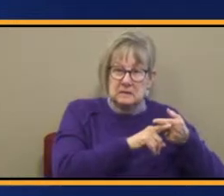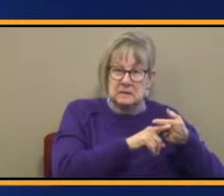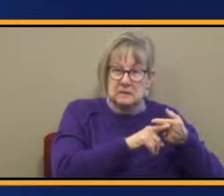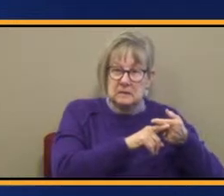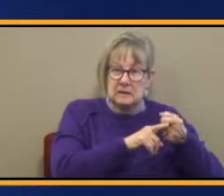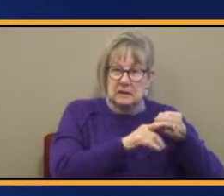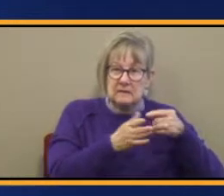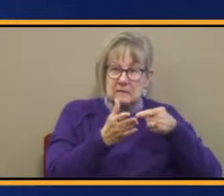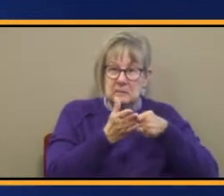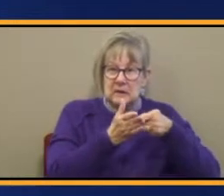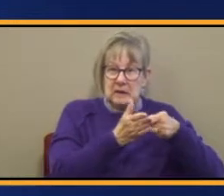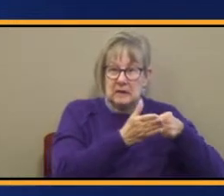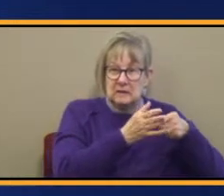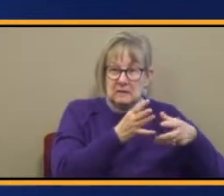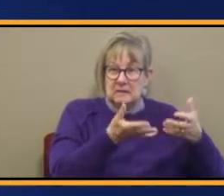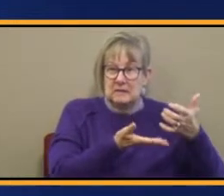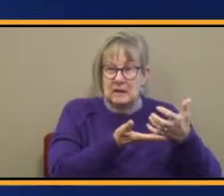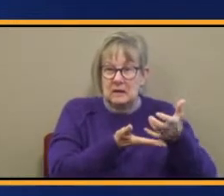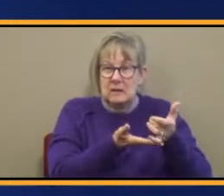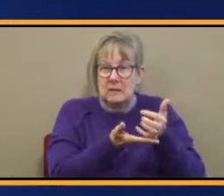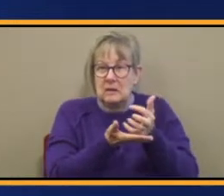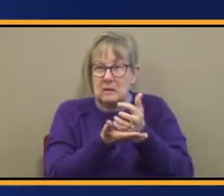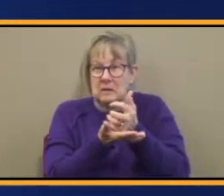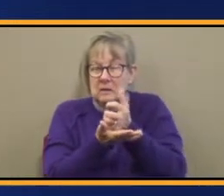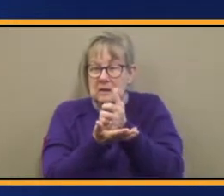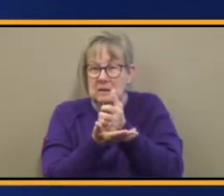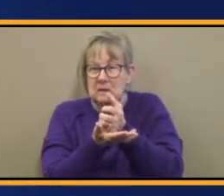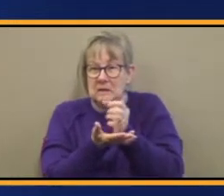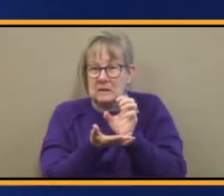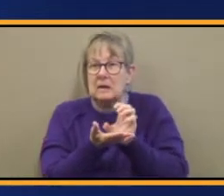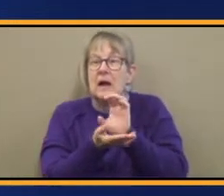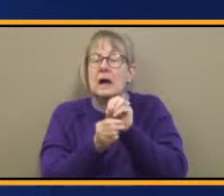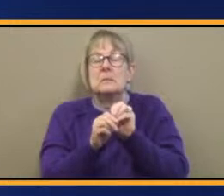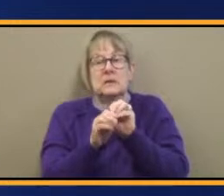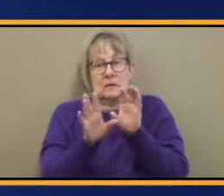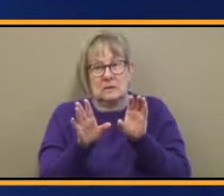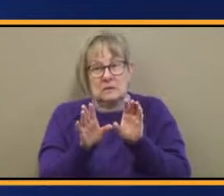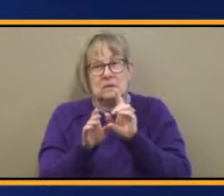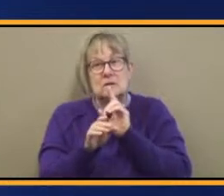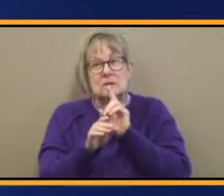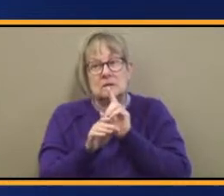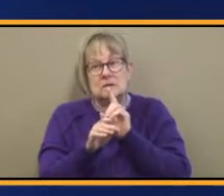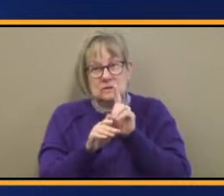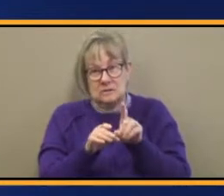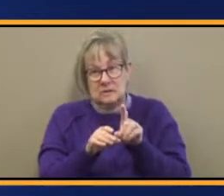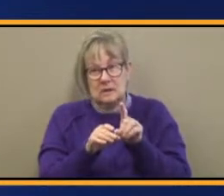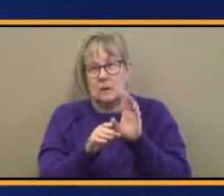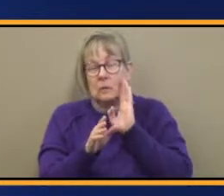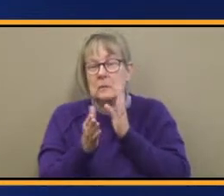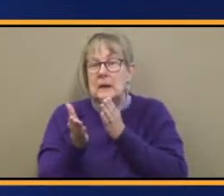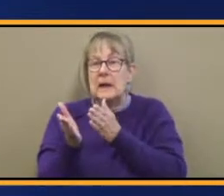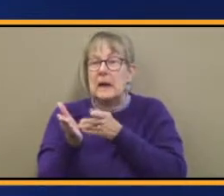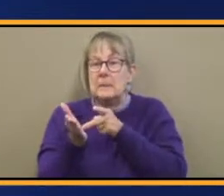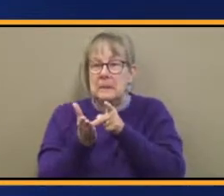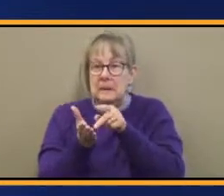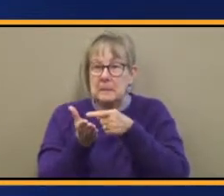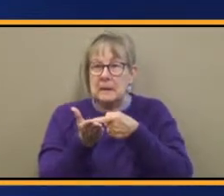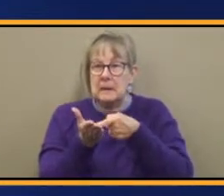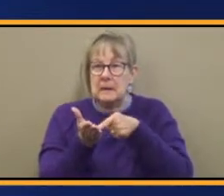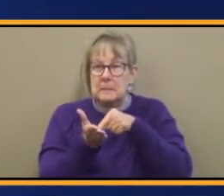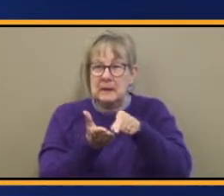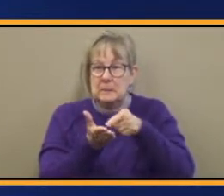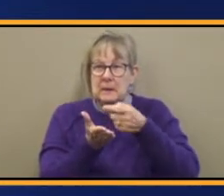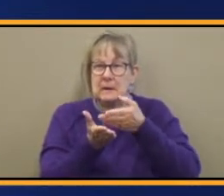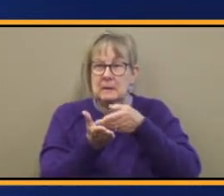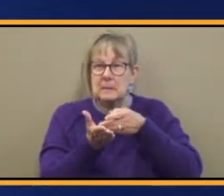of bills that are accumulating, absolutely, there's always going to be payment plans and all sorts of options for those customers,